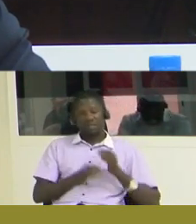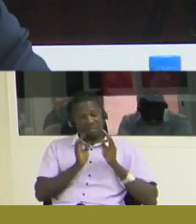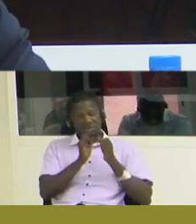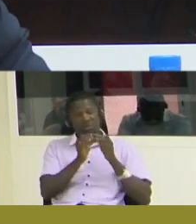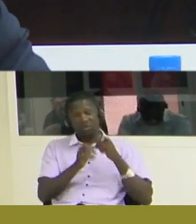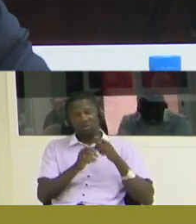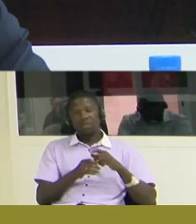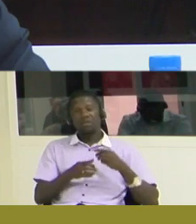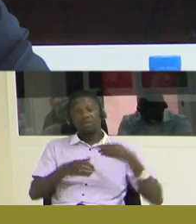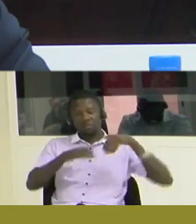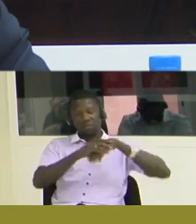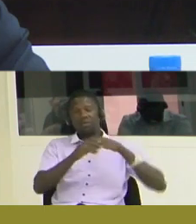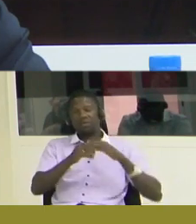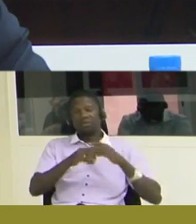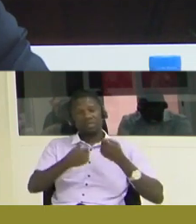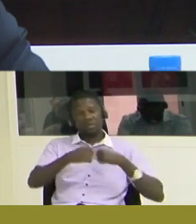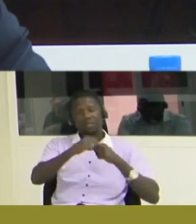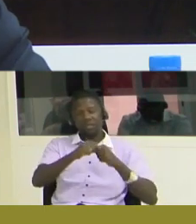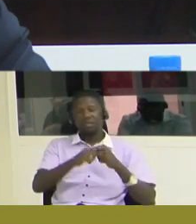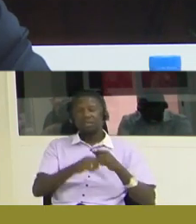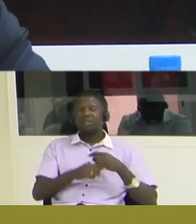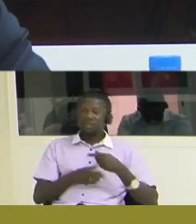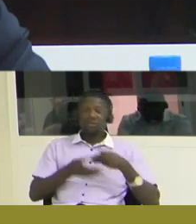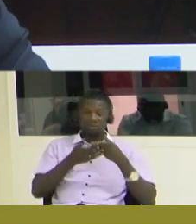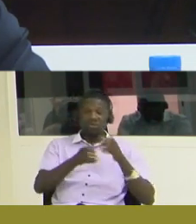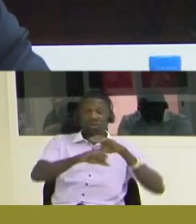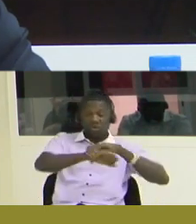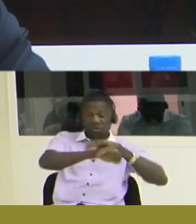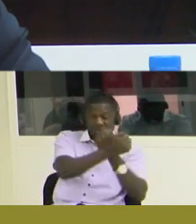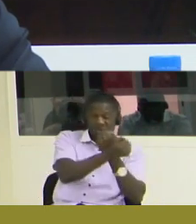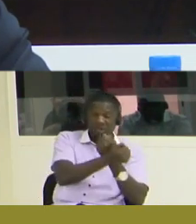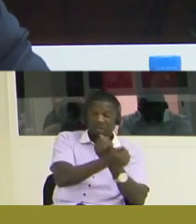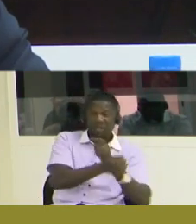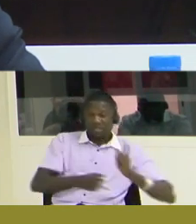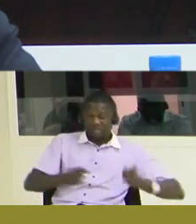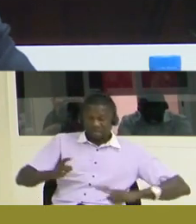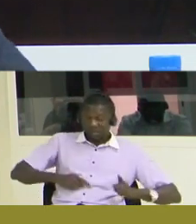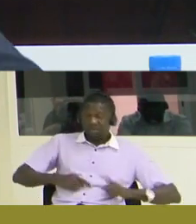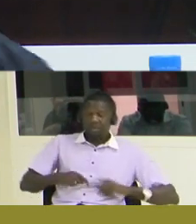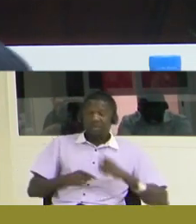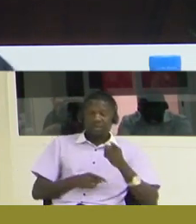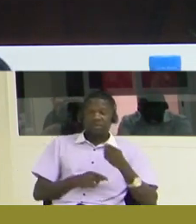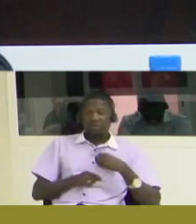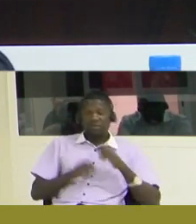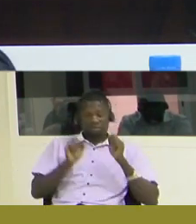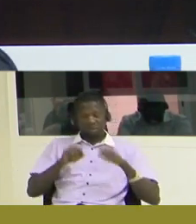got to expect it if you are caught by the enemy you've got to be able to